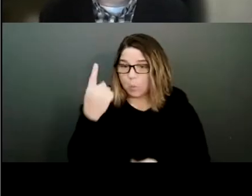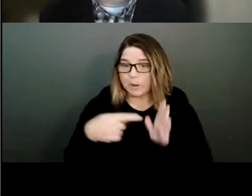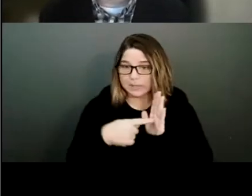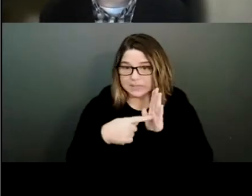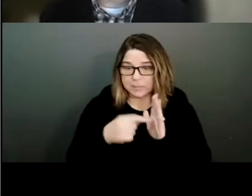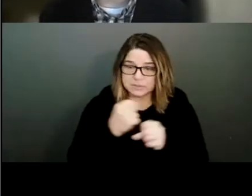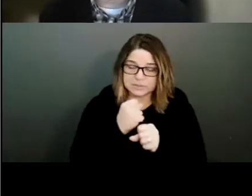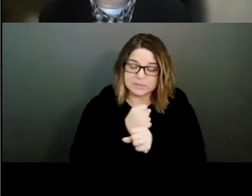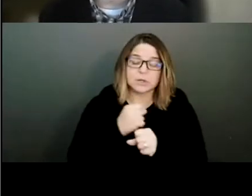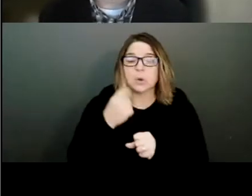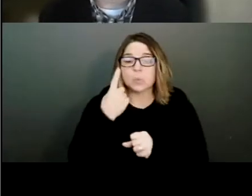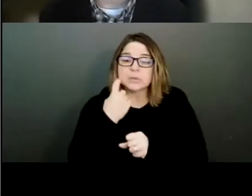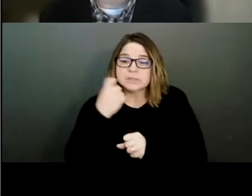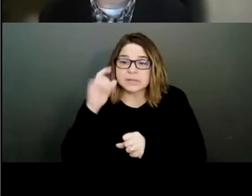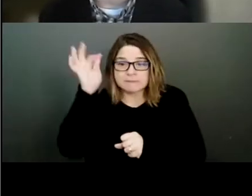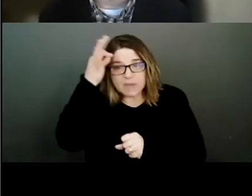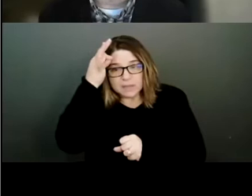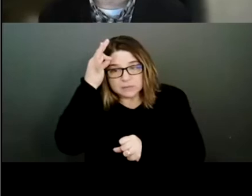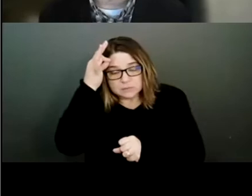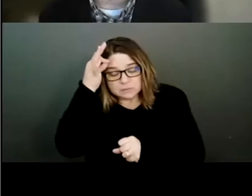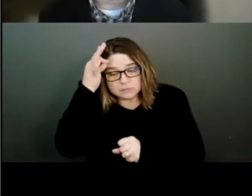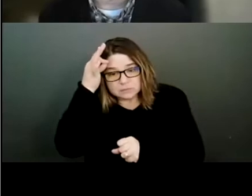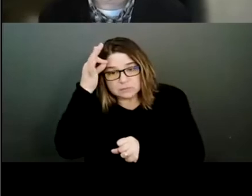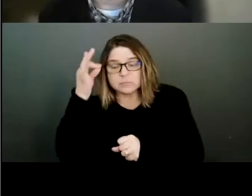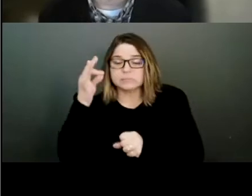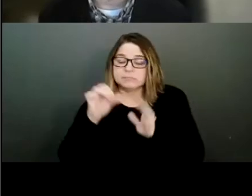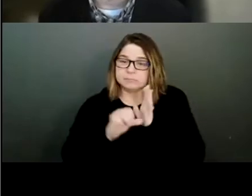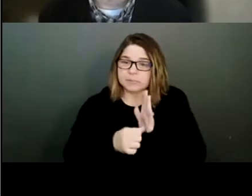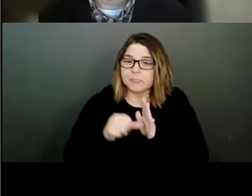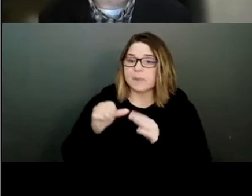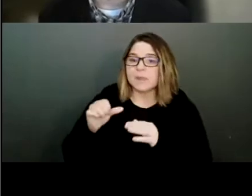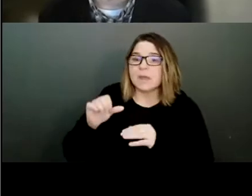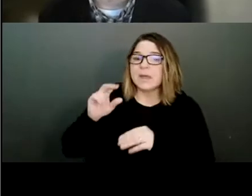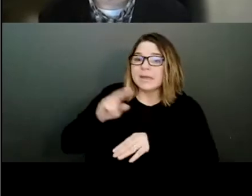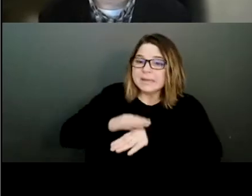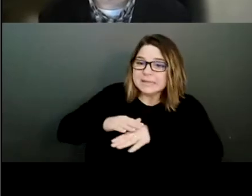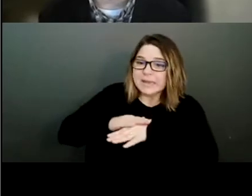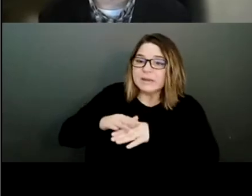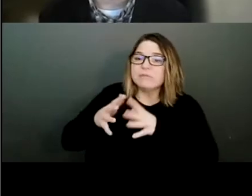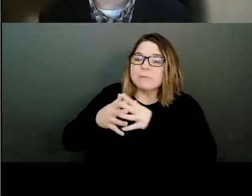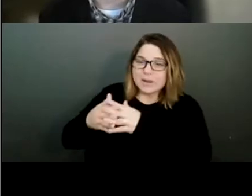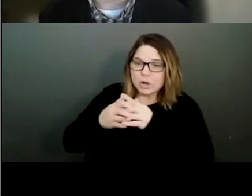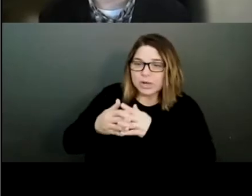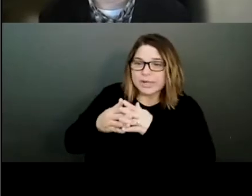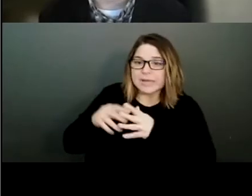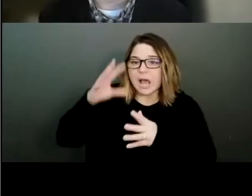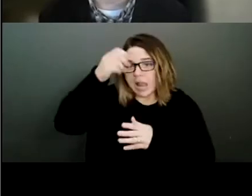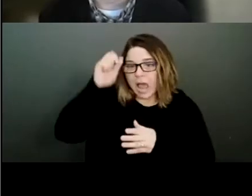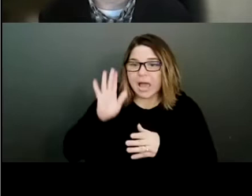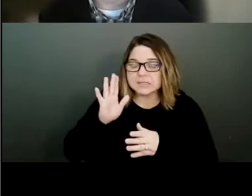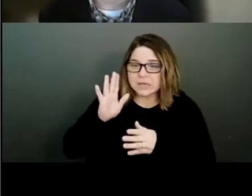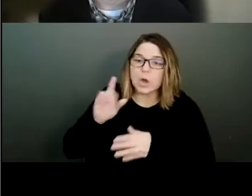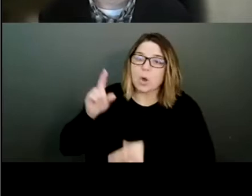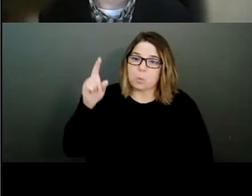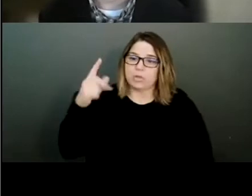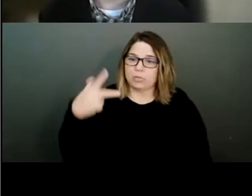Recently, the federal government highlighted that 1 in 3 Native American and Alaskan Natives are caregivers for an older family